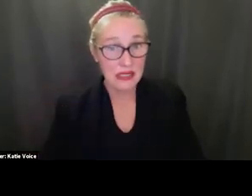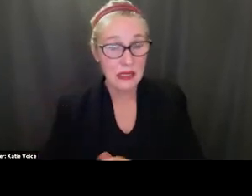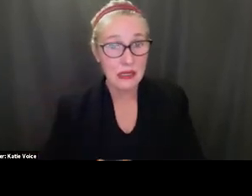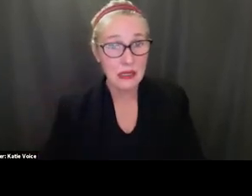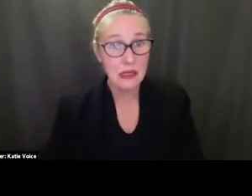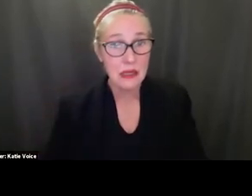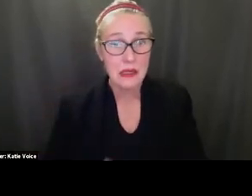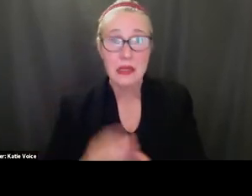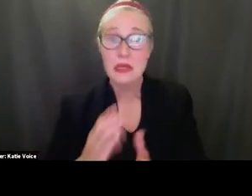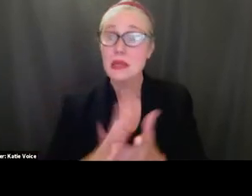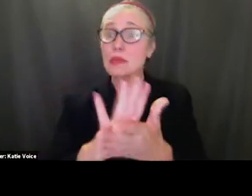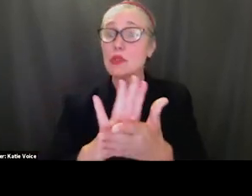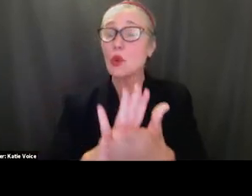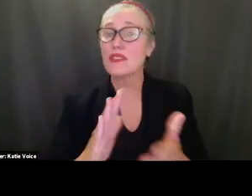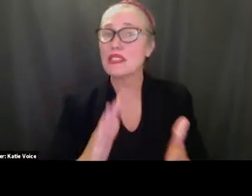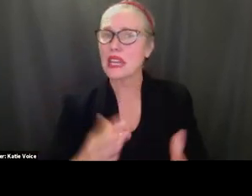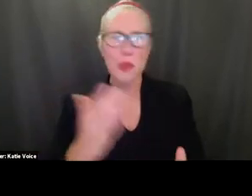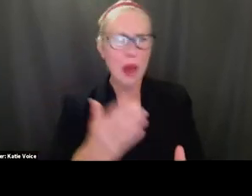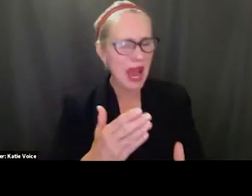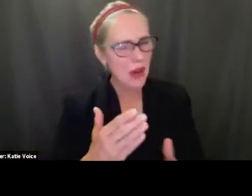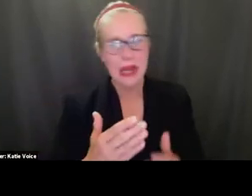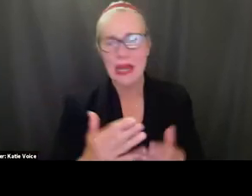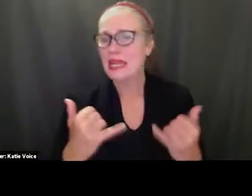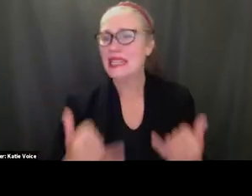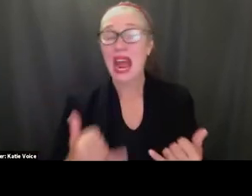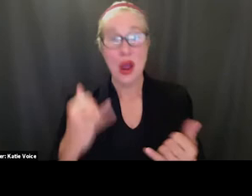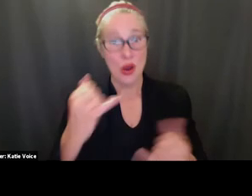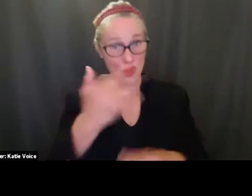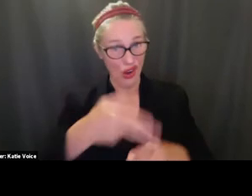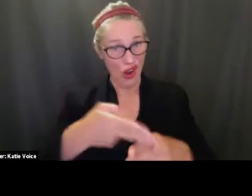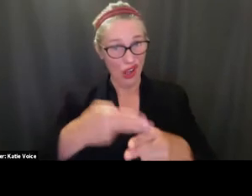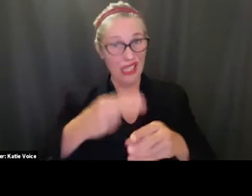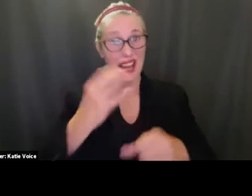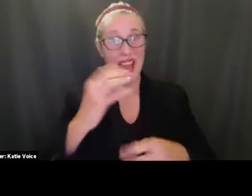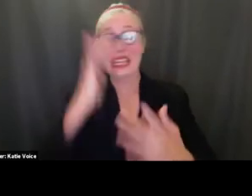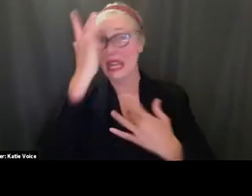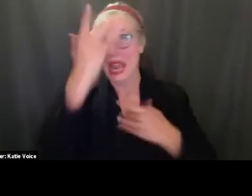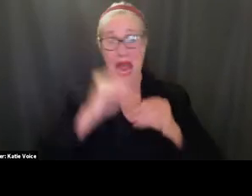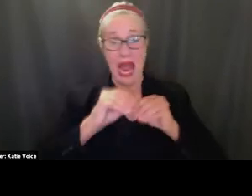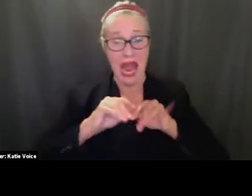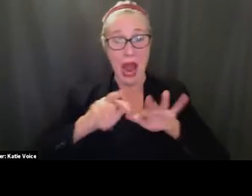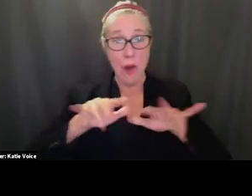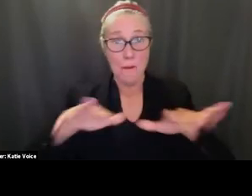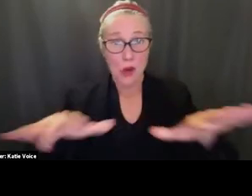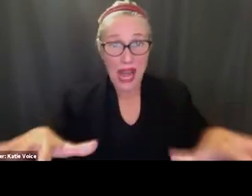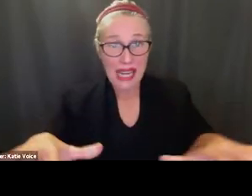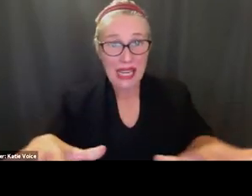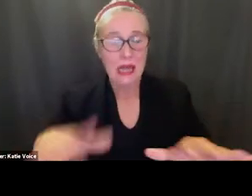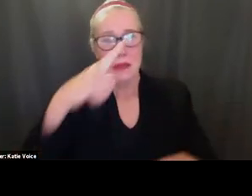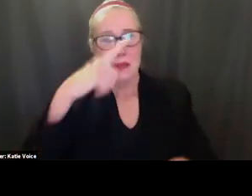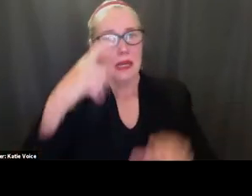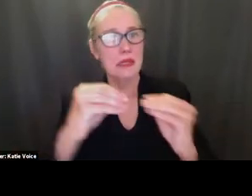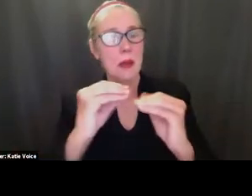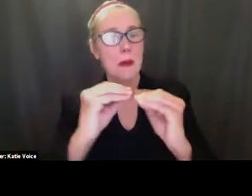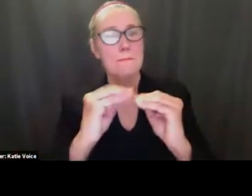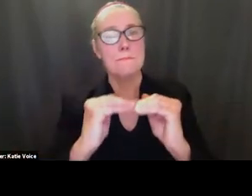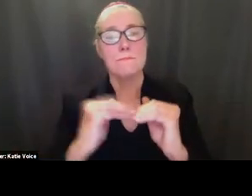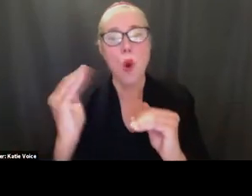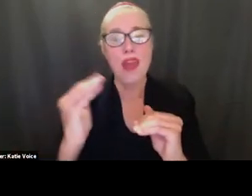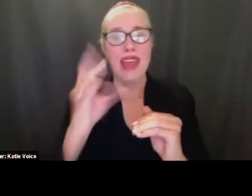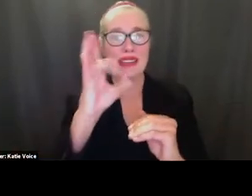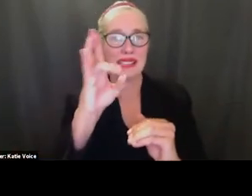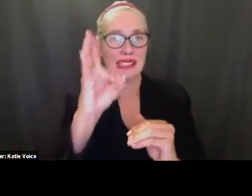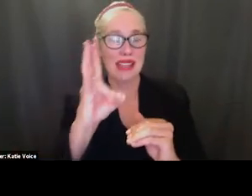some schools have even said it's considered an outbreak because there's been over seven students from different